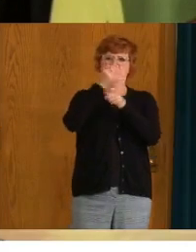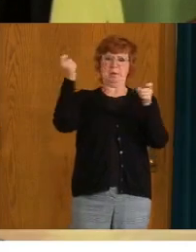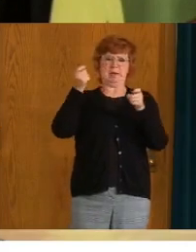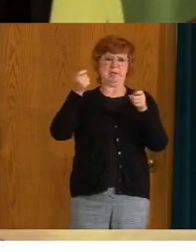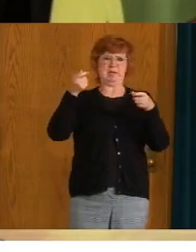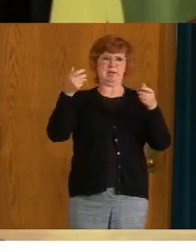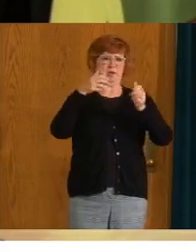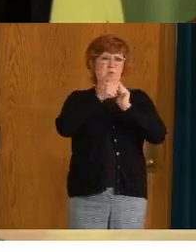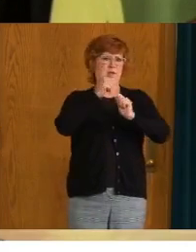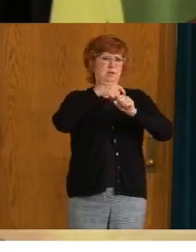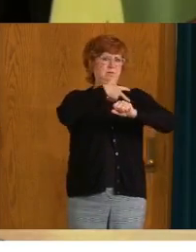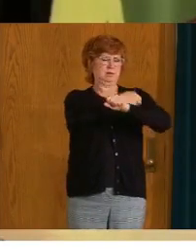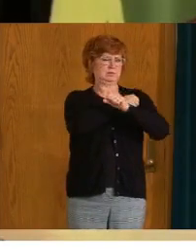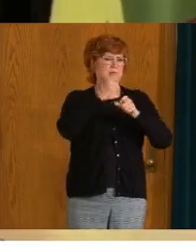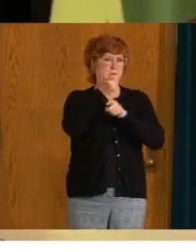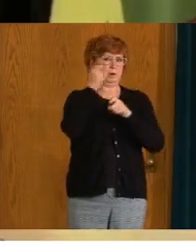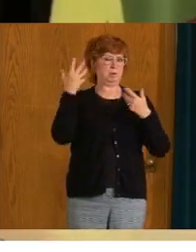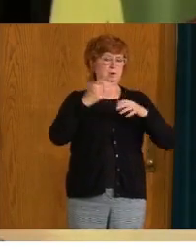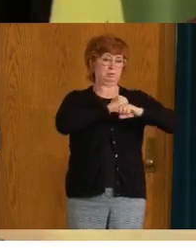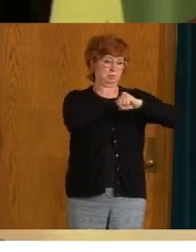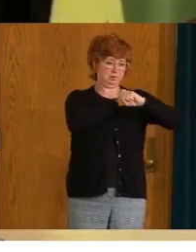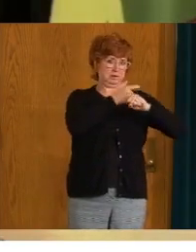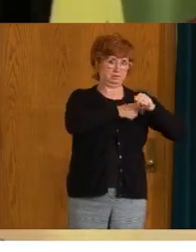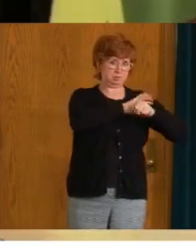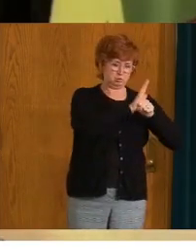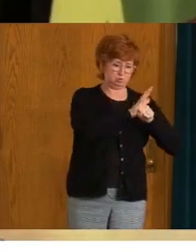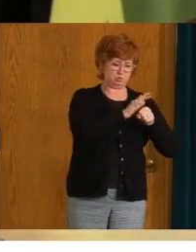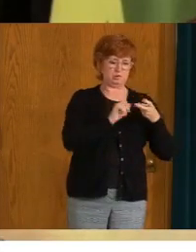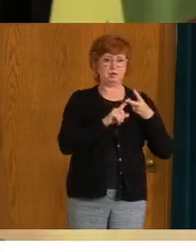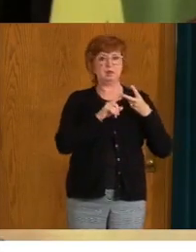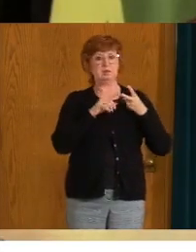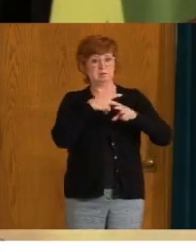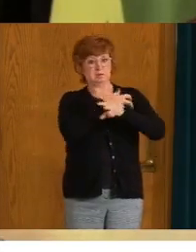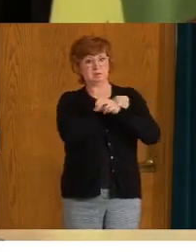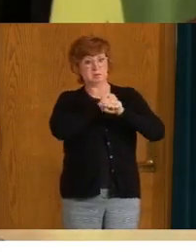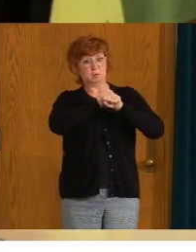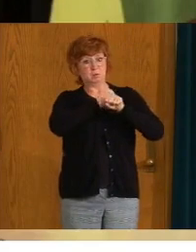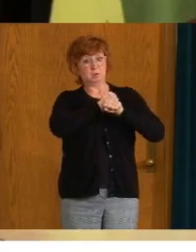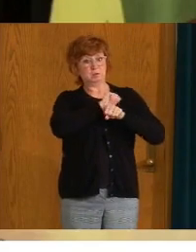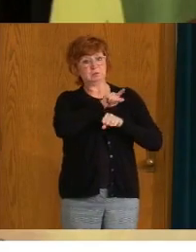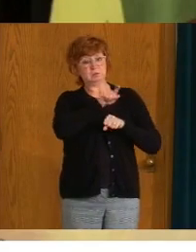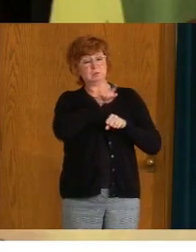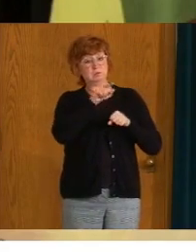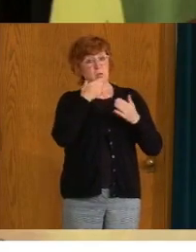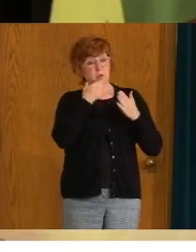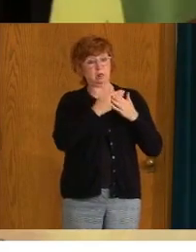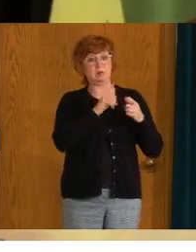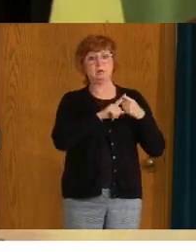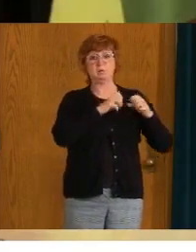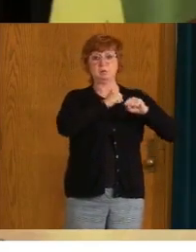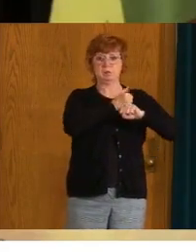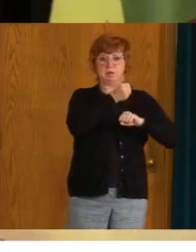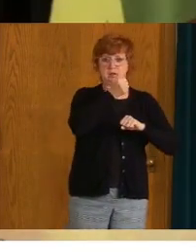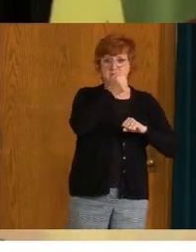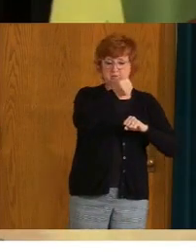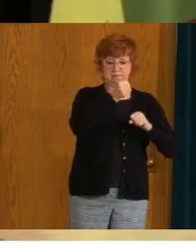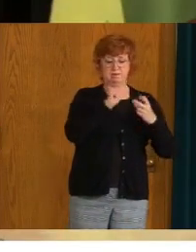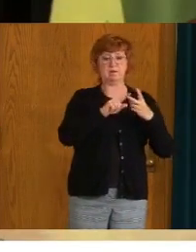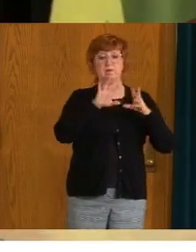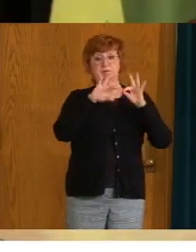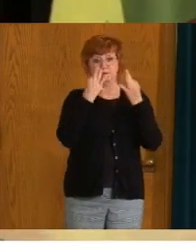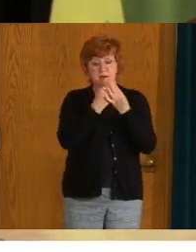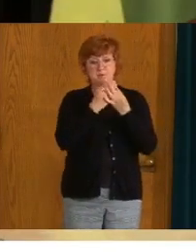COVID, and those numbers show that vaccines do work, and they work very well. You get to protect your family, your friends, your loved ones, and everyone around